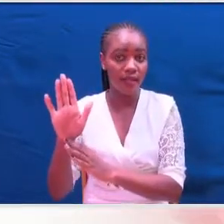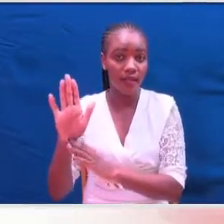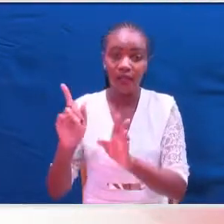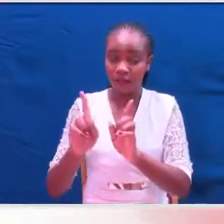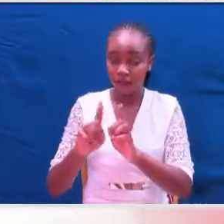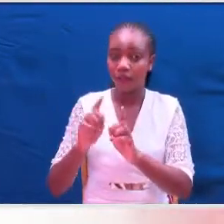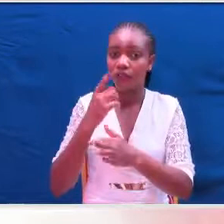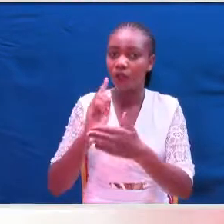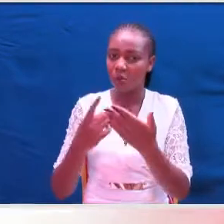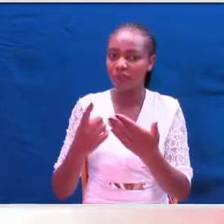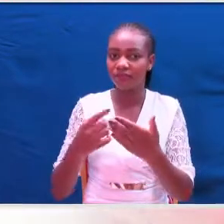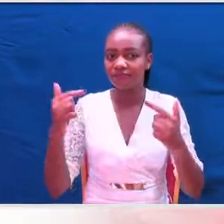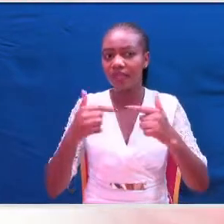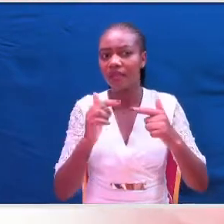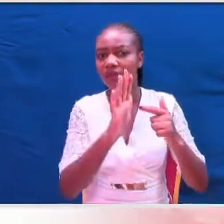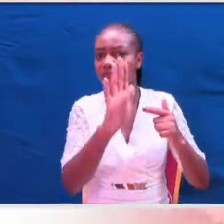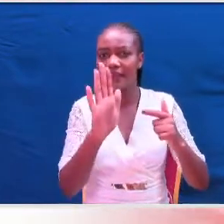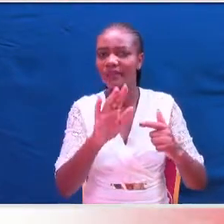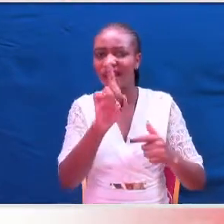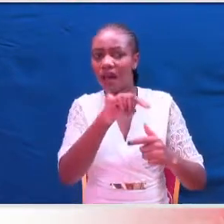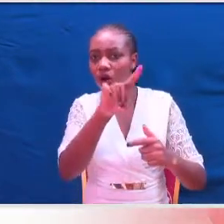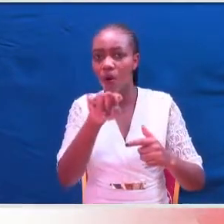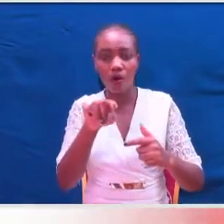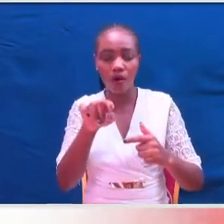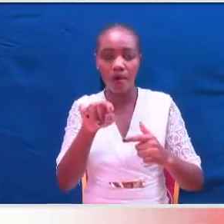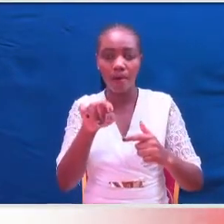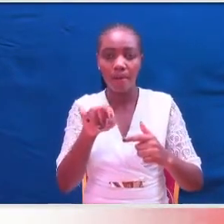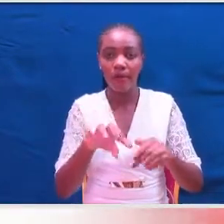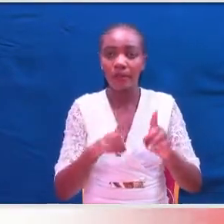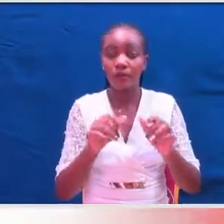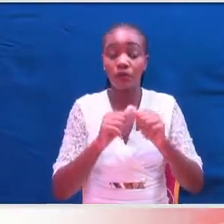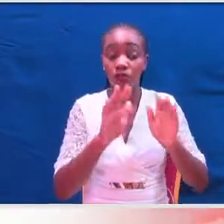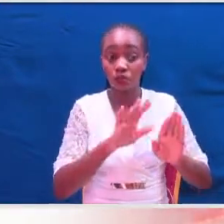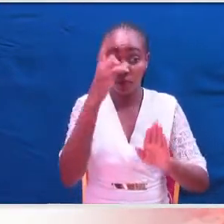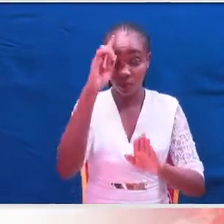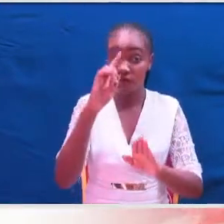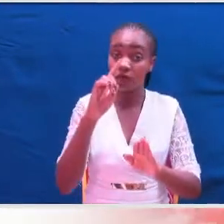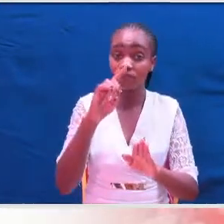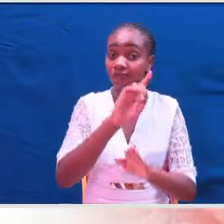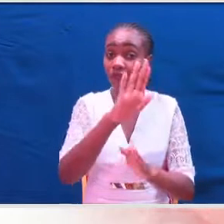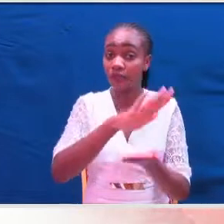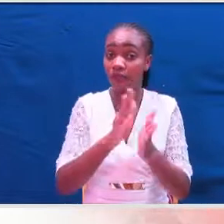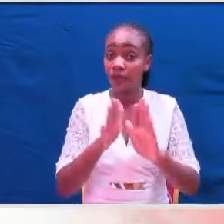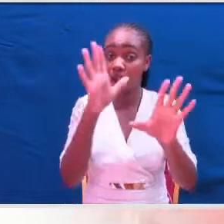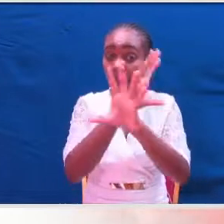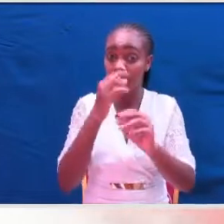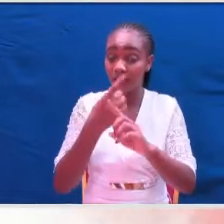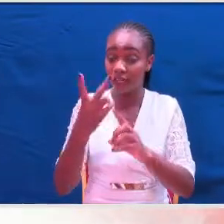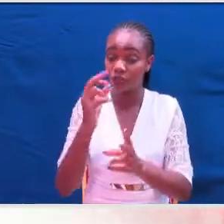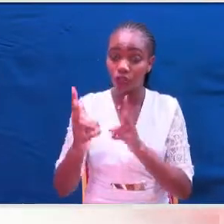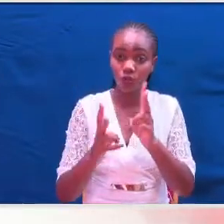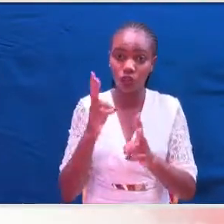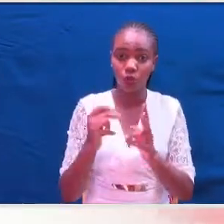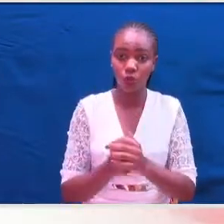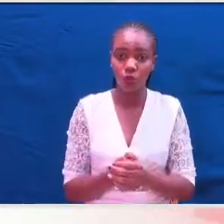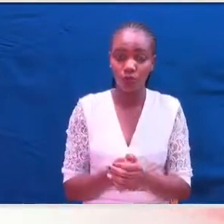at his critics and rivals in the 2022 presidential contest, whom he accused of being jittery due to